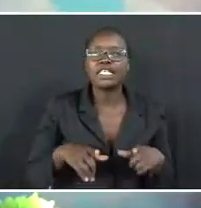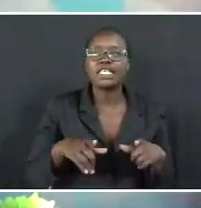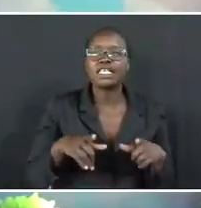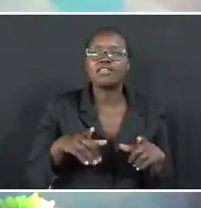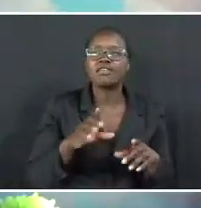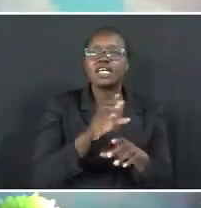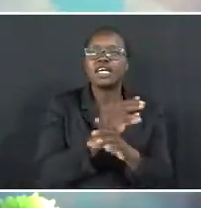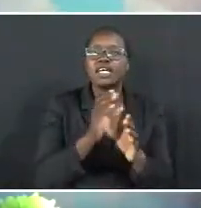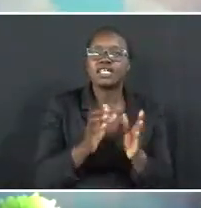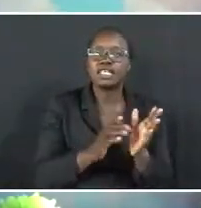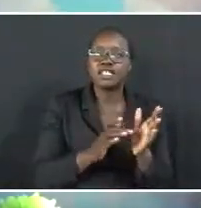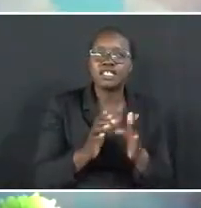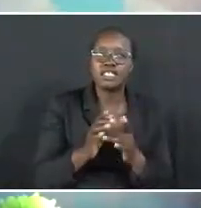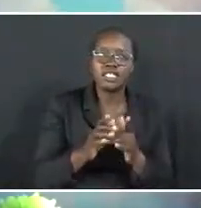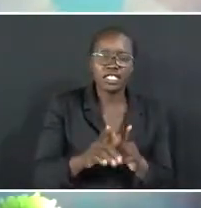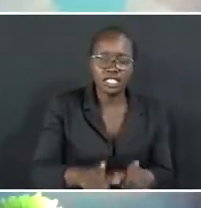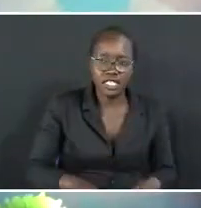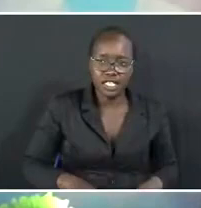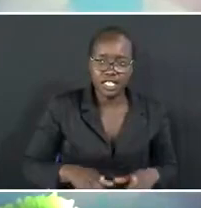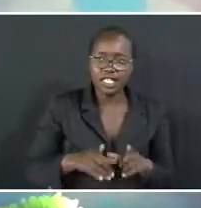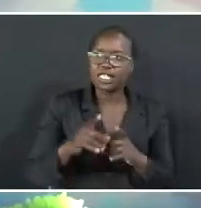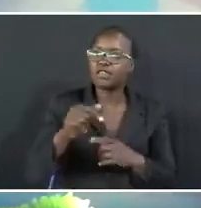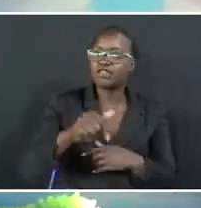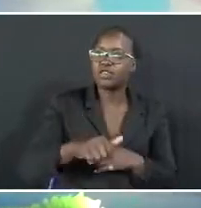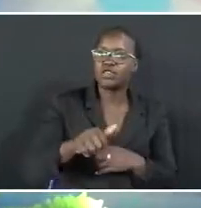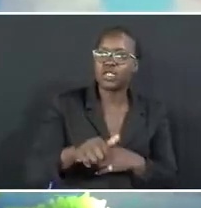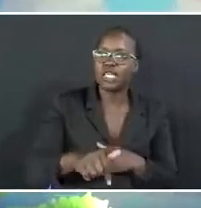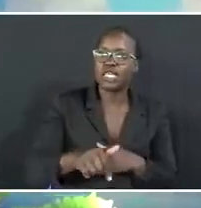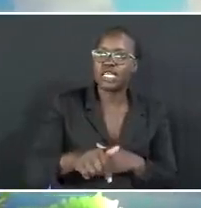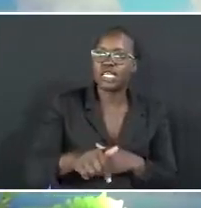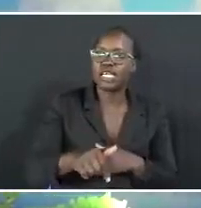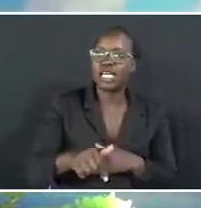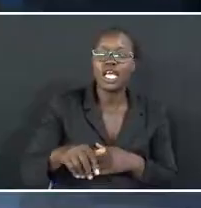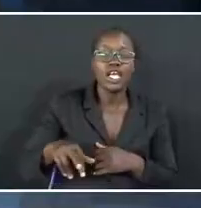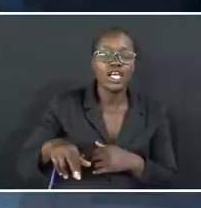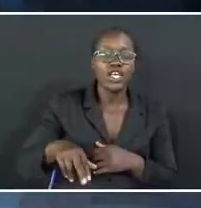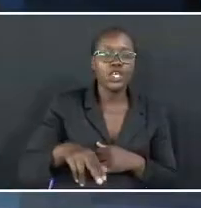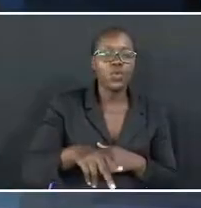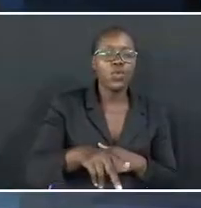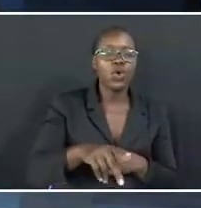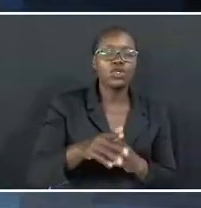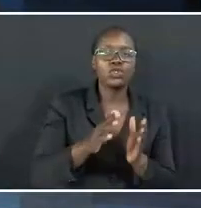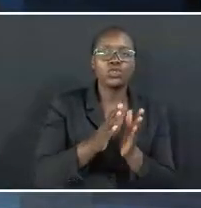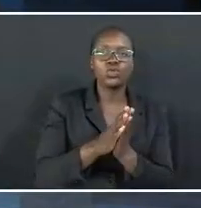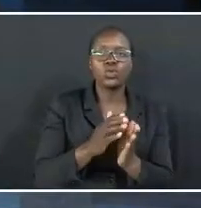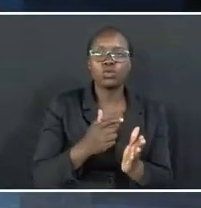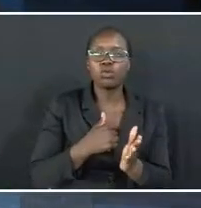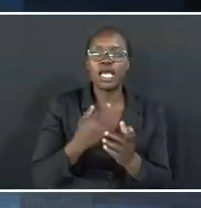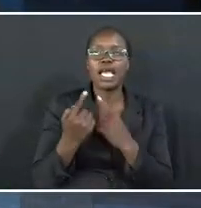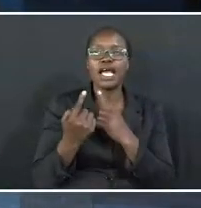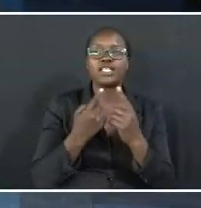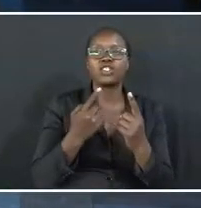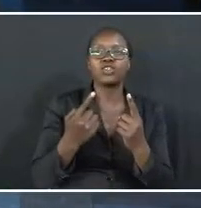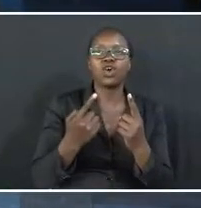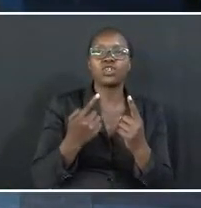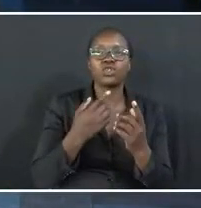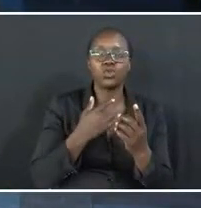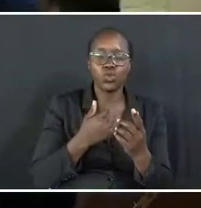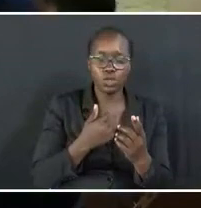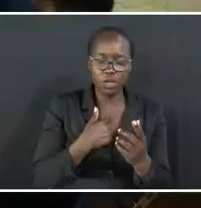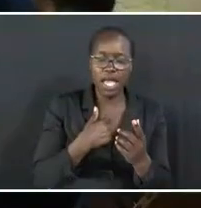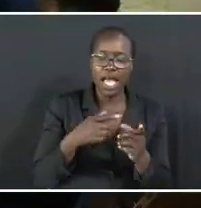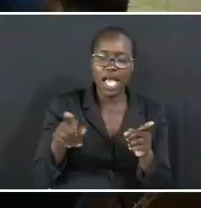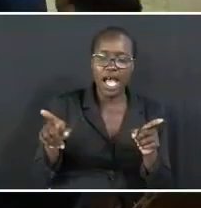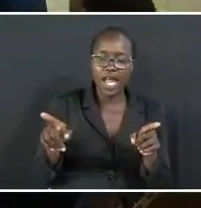he lives. Christ Jesus lives today. He walks with me and he